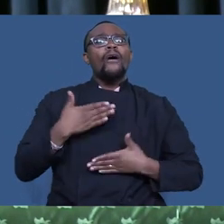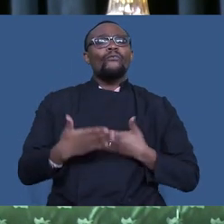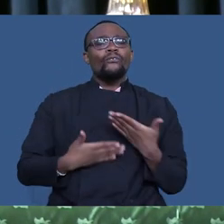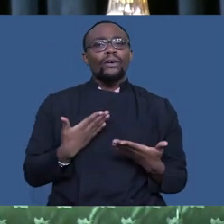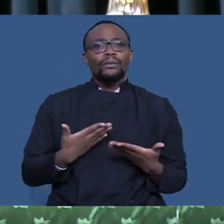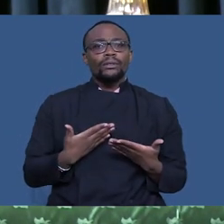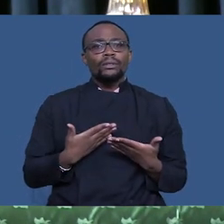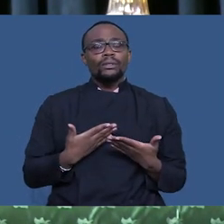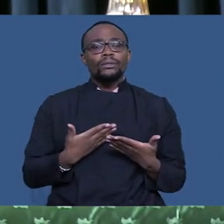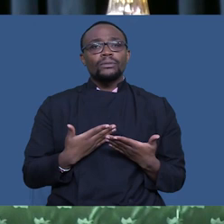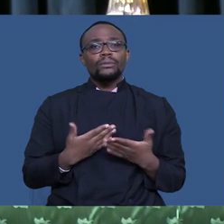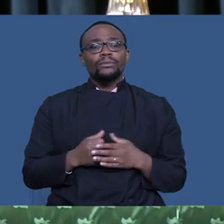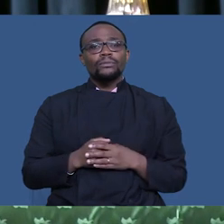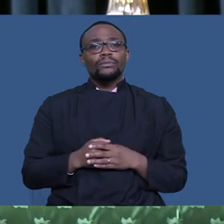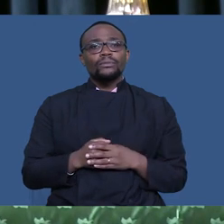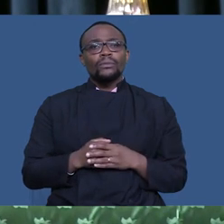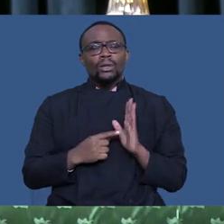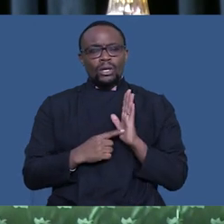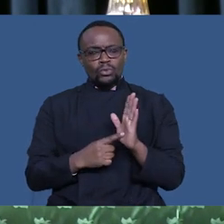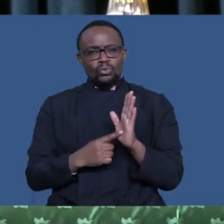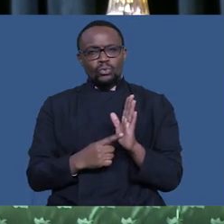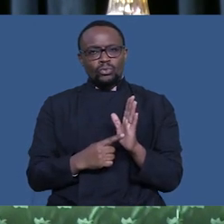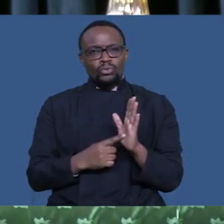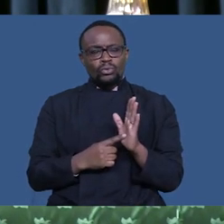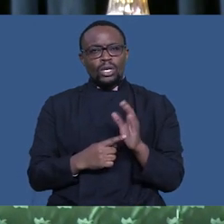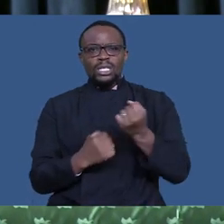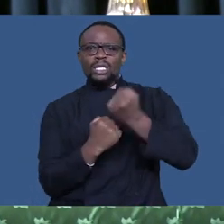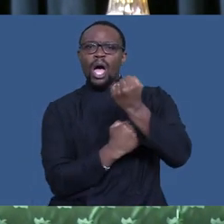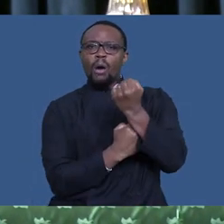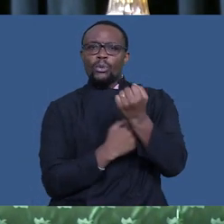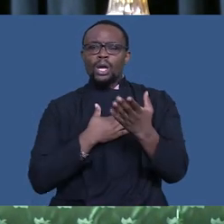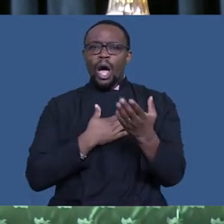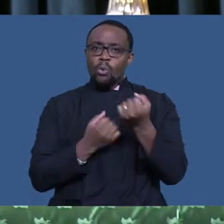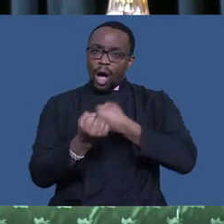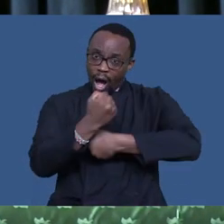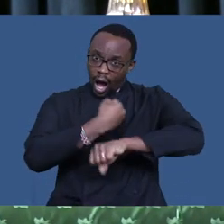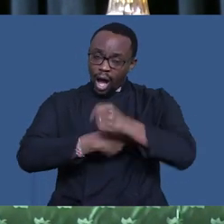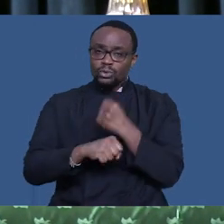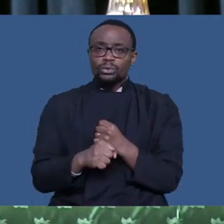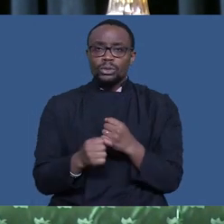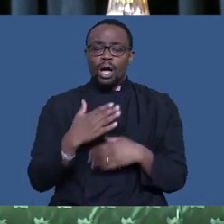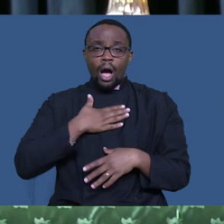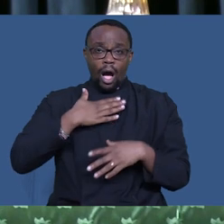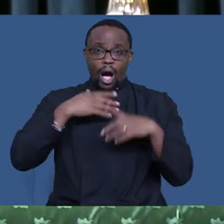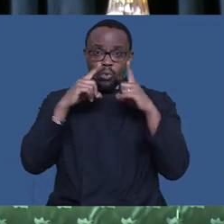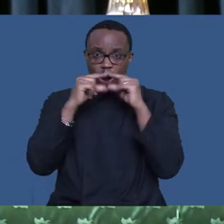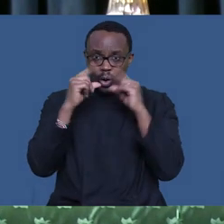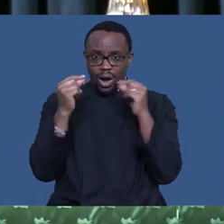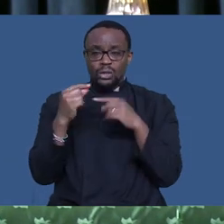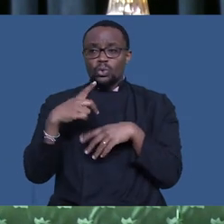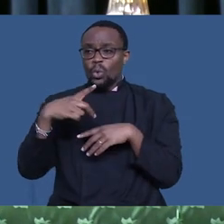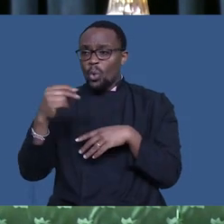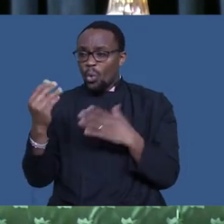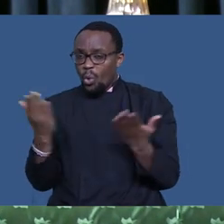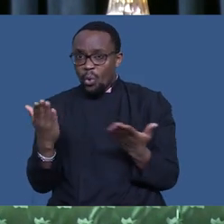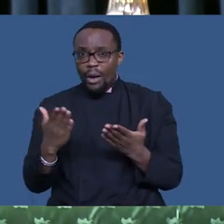It informs what we do, what we say, where we go, the company